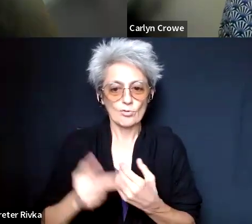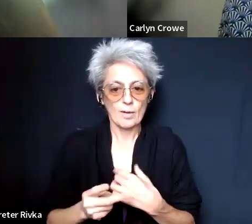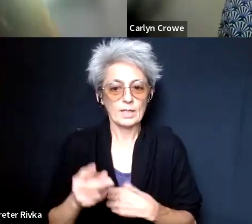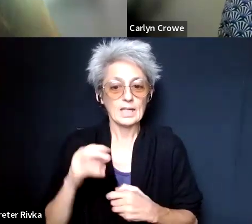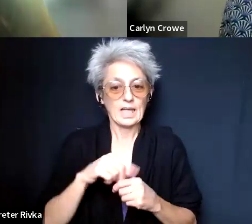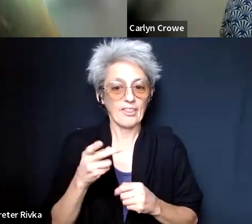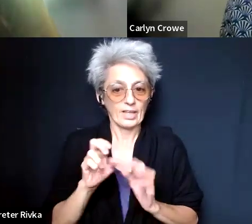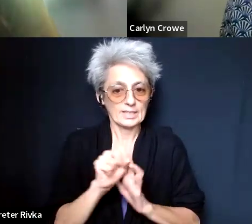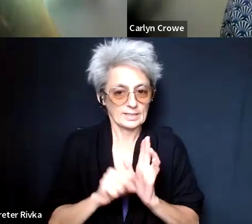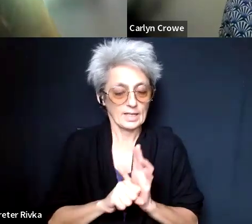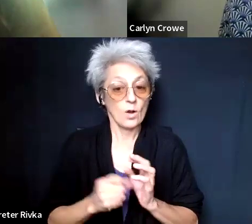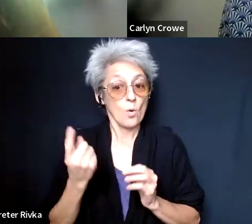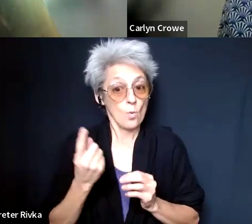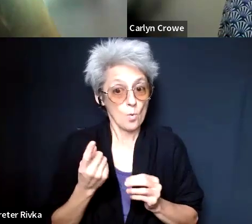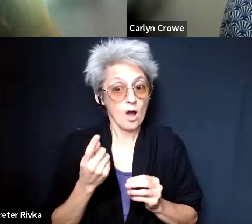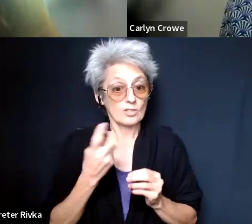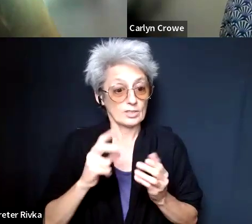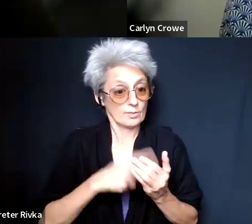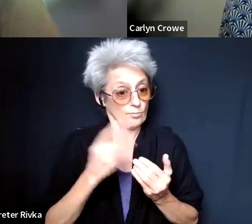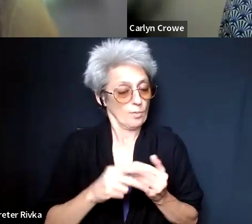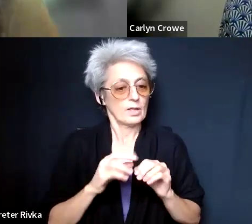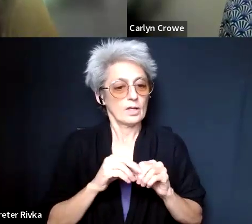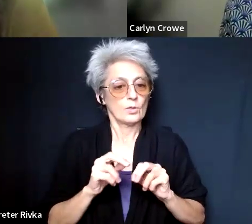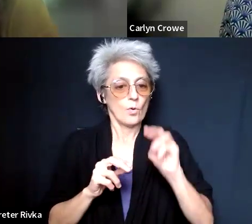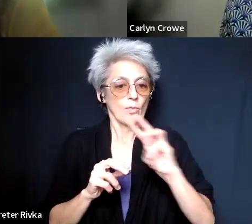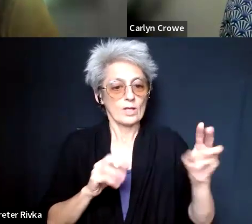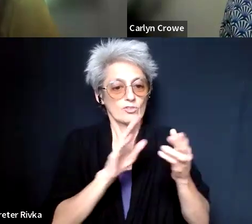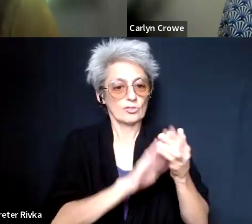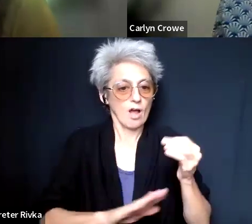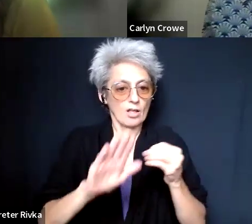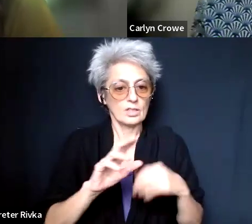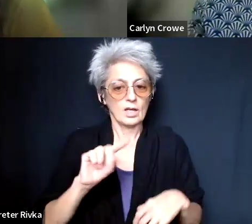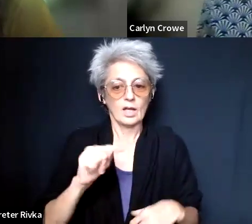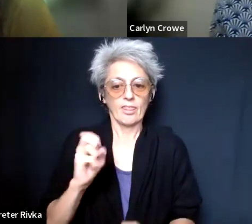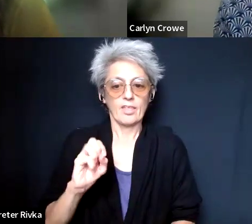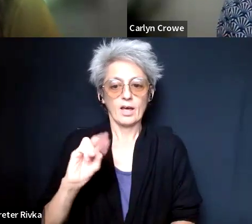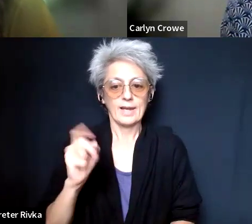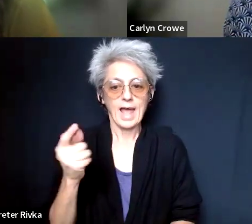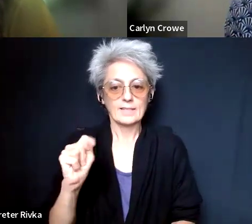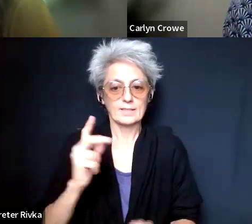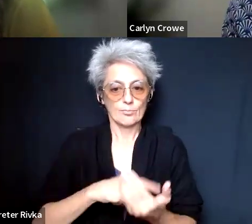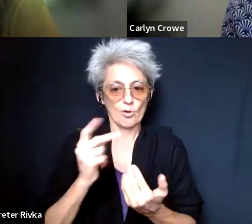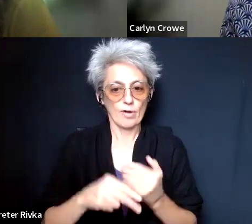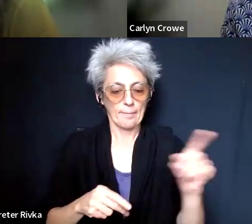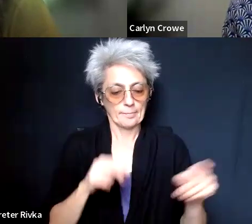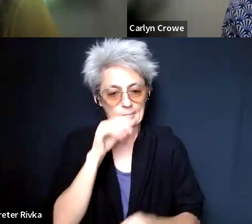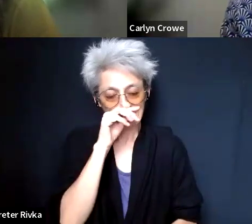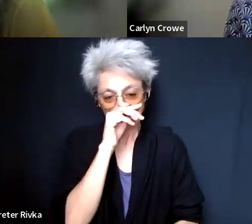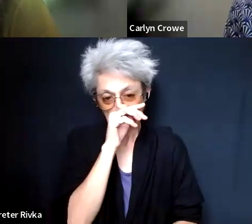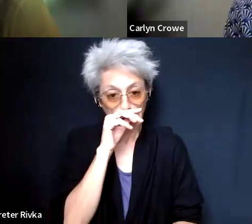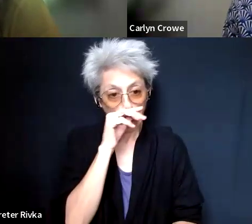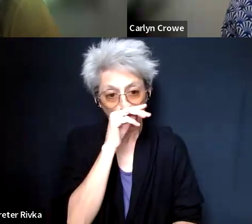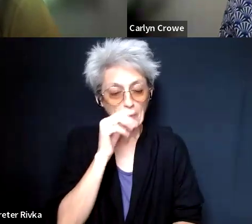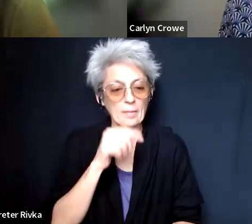is at Northwestern College. It's called the NEXT program. And those programs are for students with